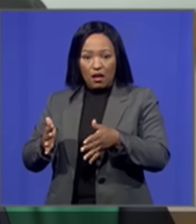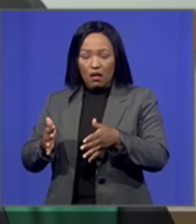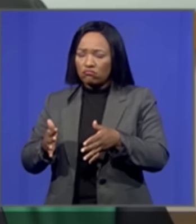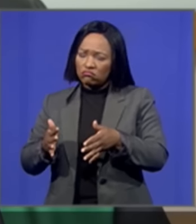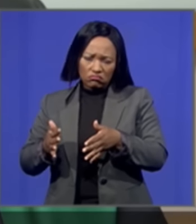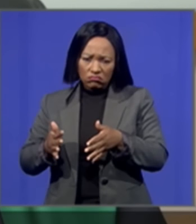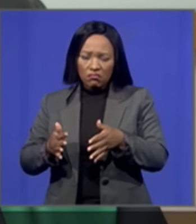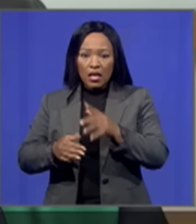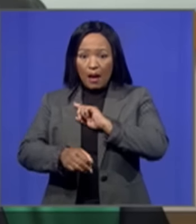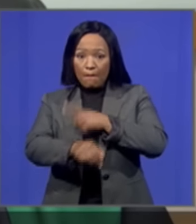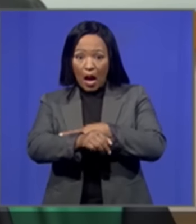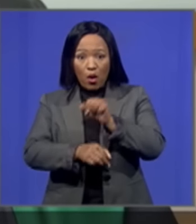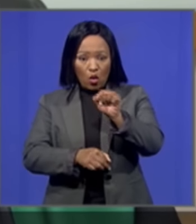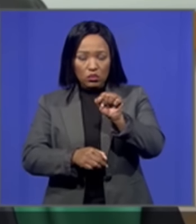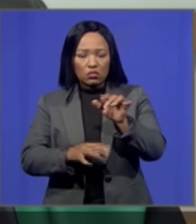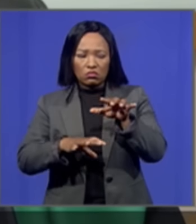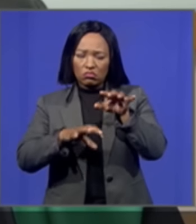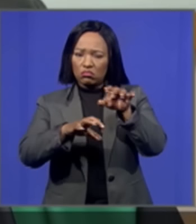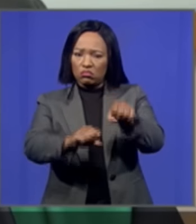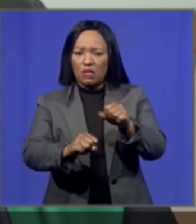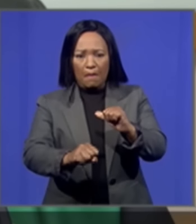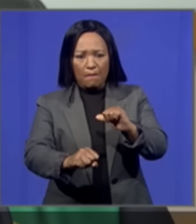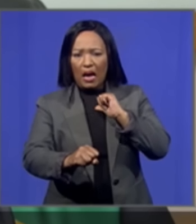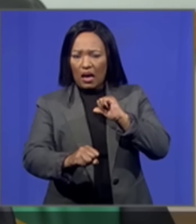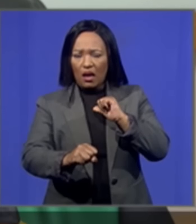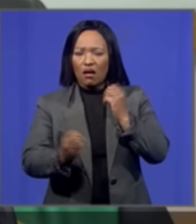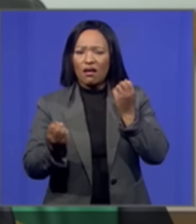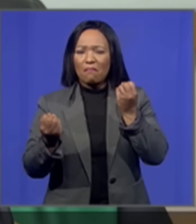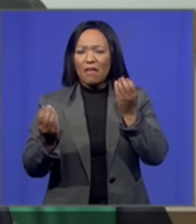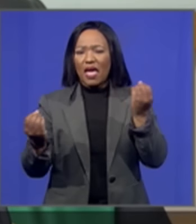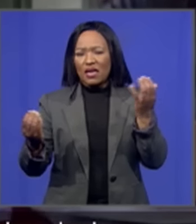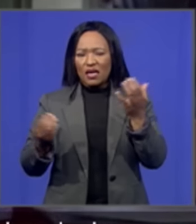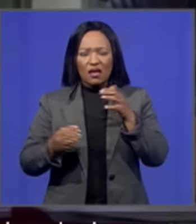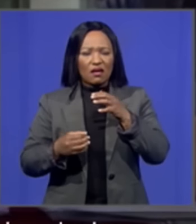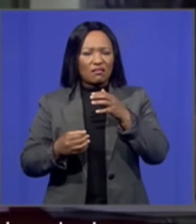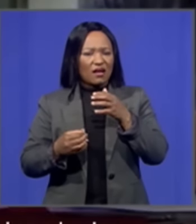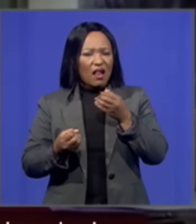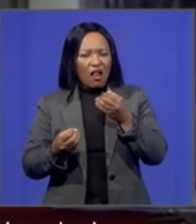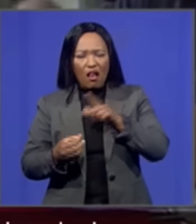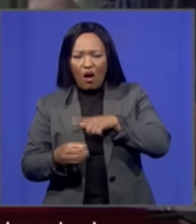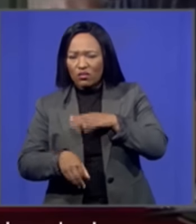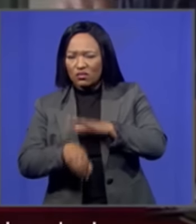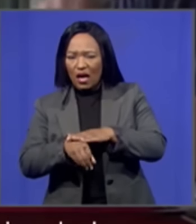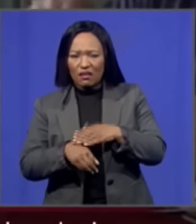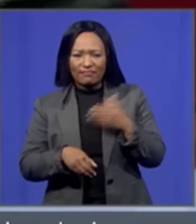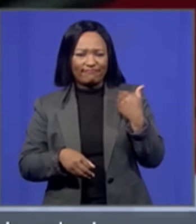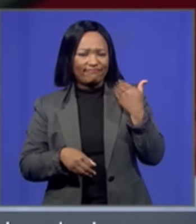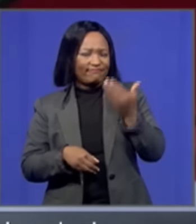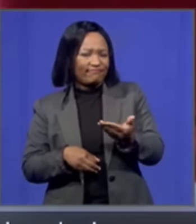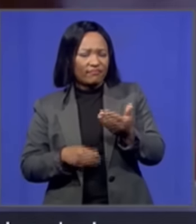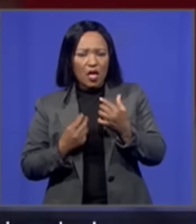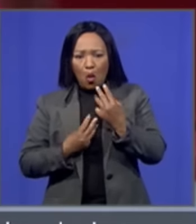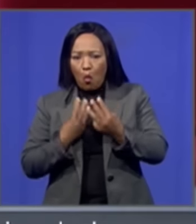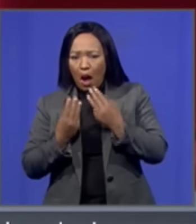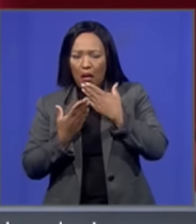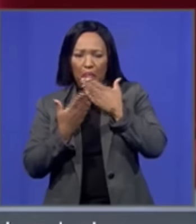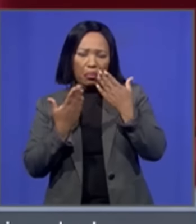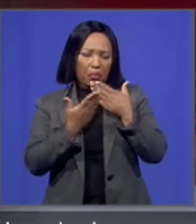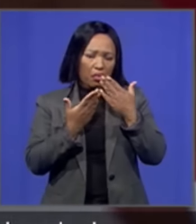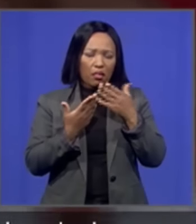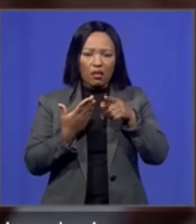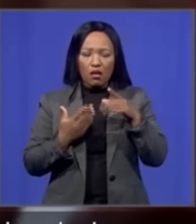reclaiming your power. For too long, millions of South Africans have complained about unemployment. Go ya ka